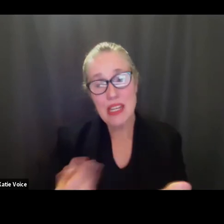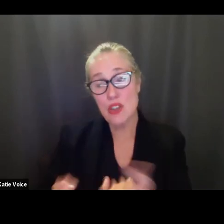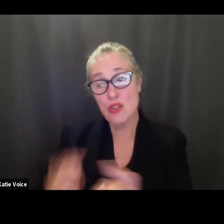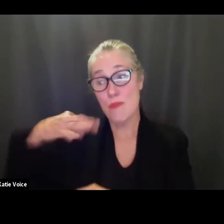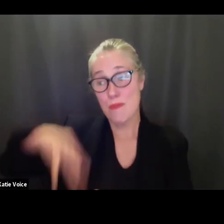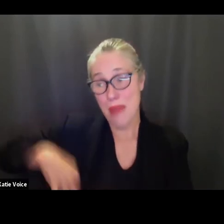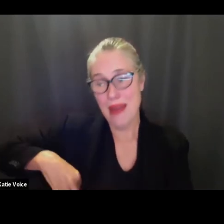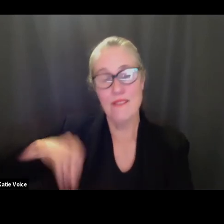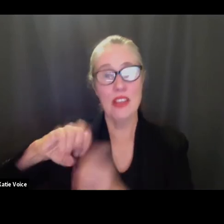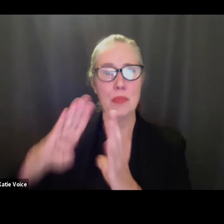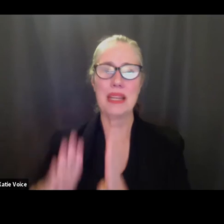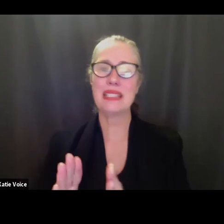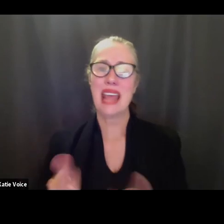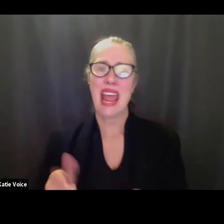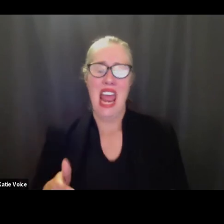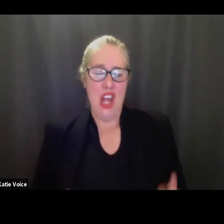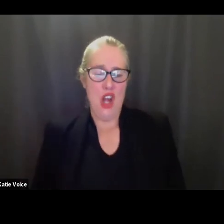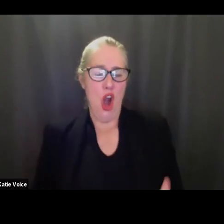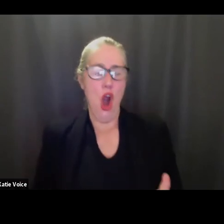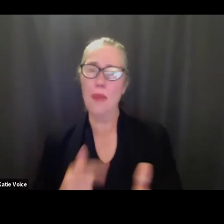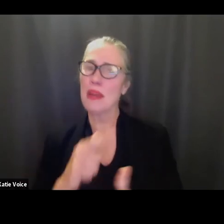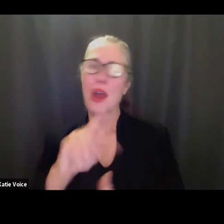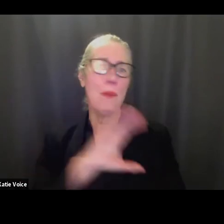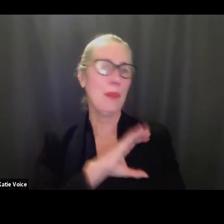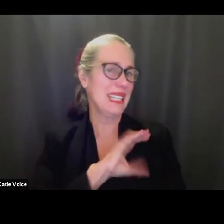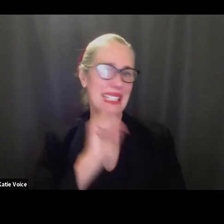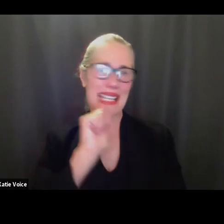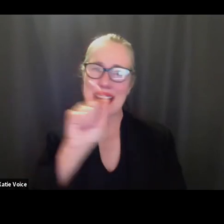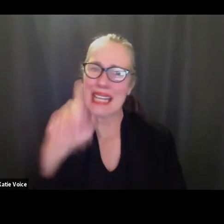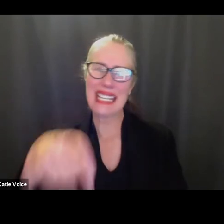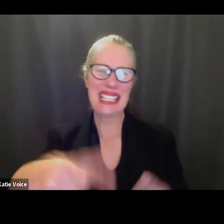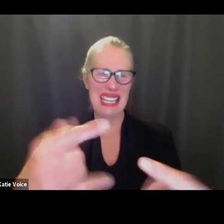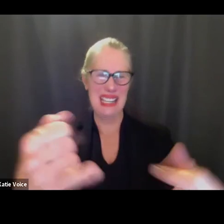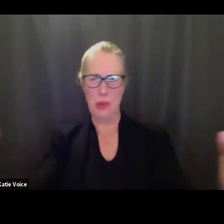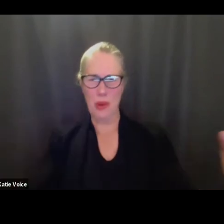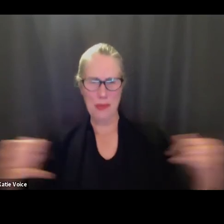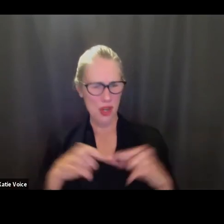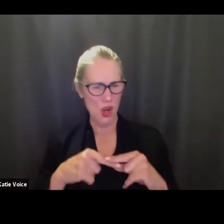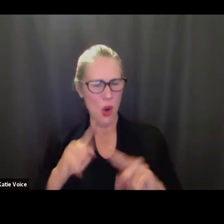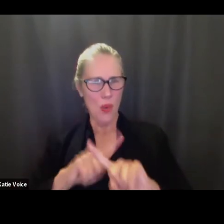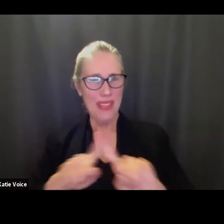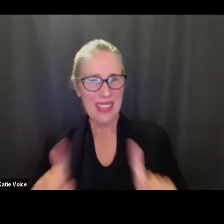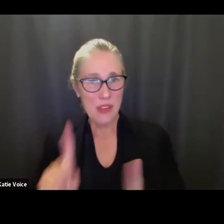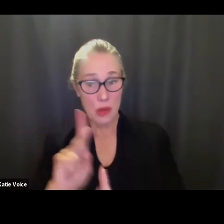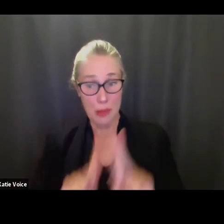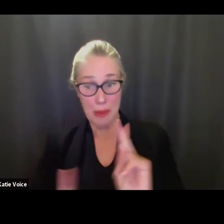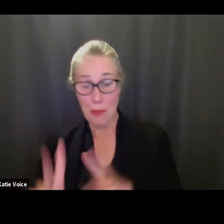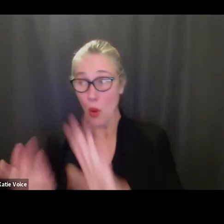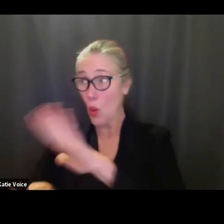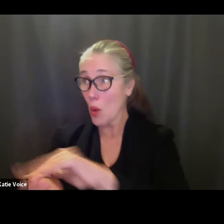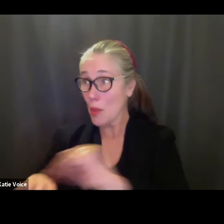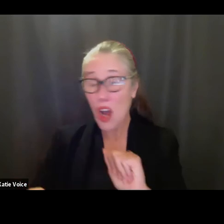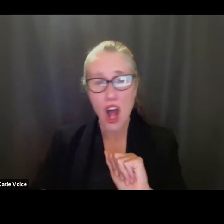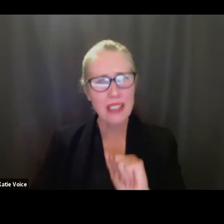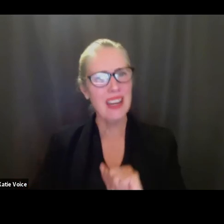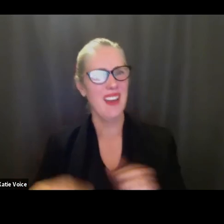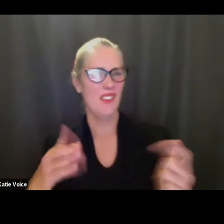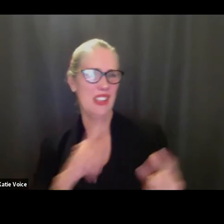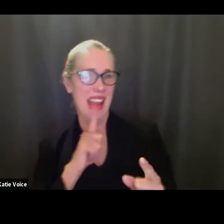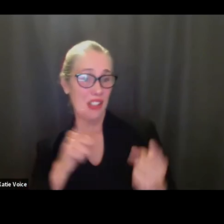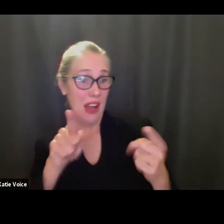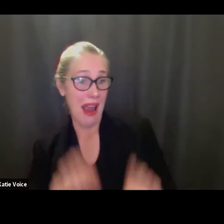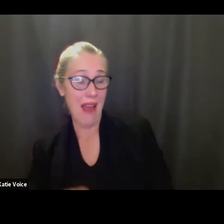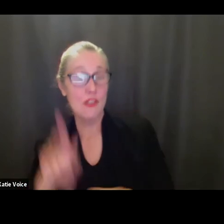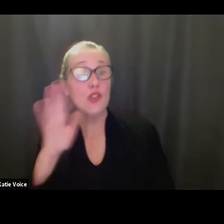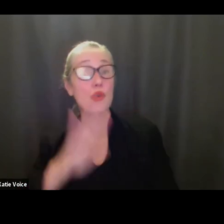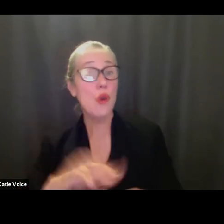what anybody needs and even on the perimeter what is the difference between the situations where these people will be called in versus actually having to call